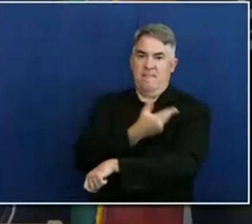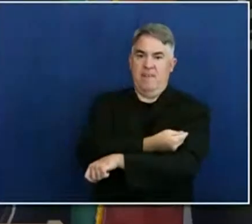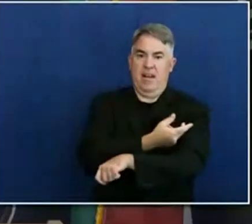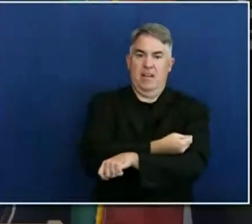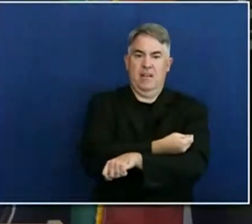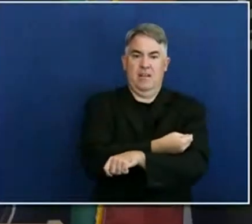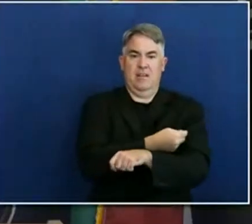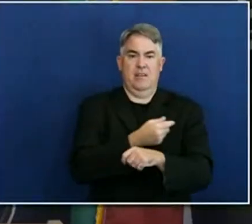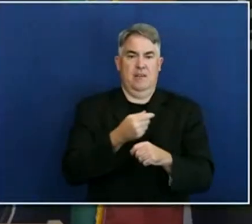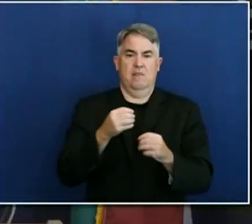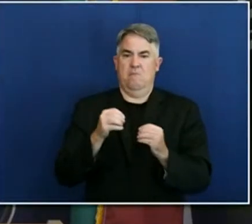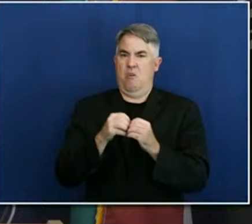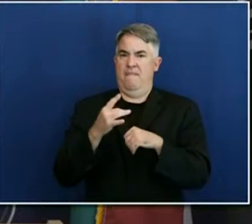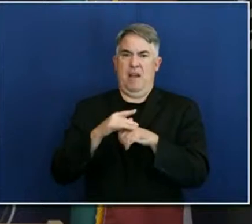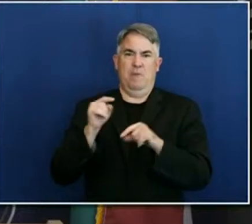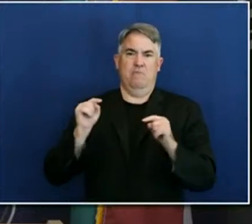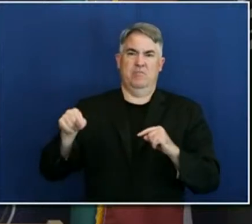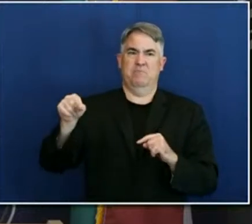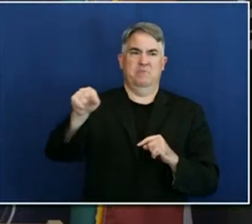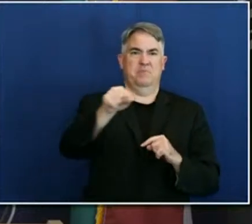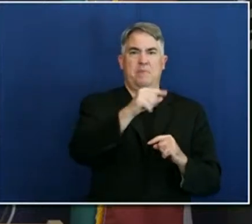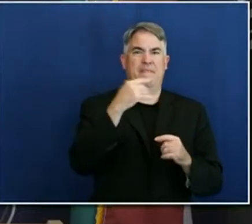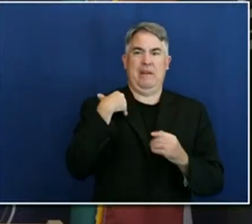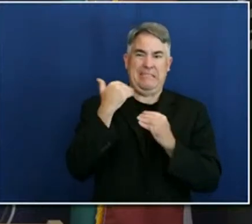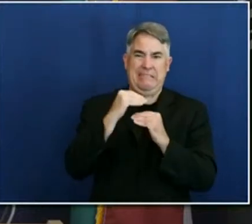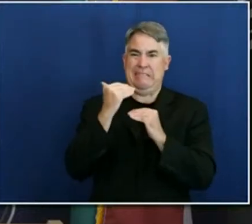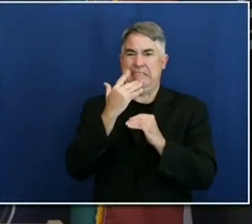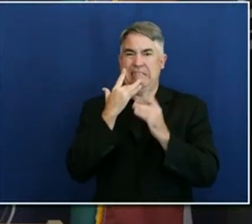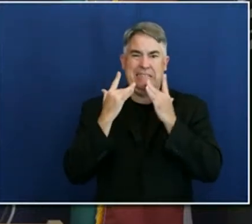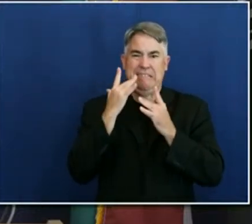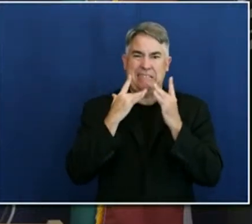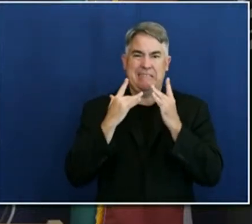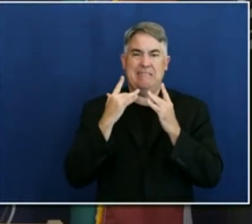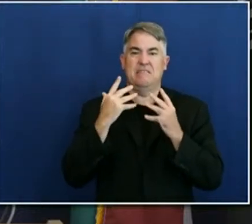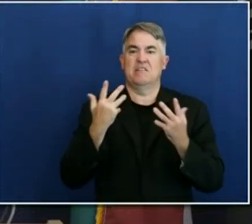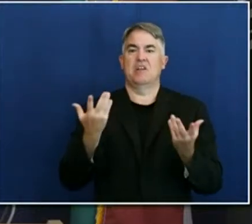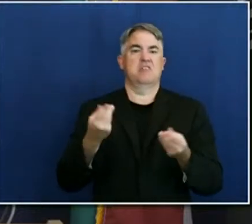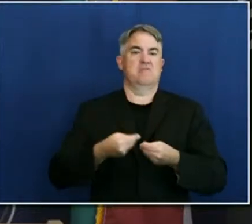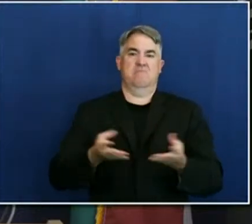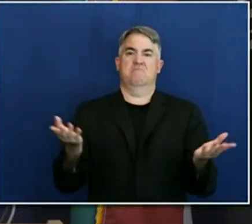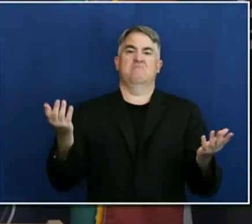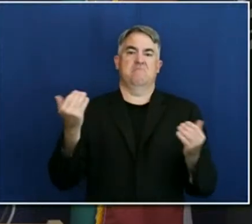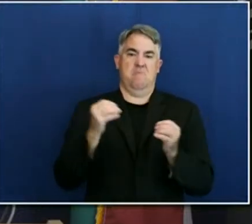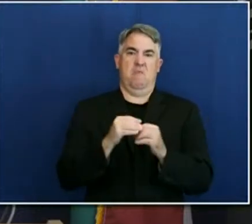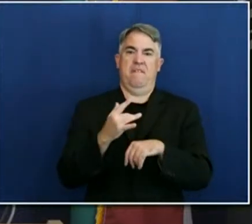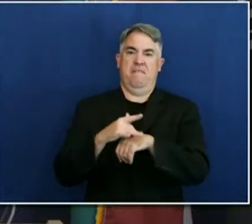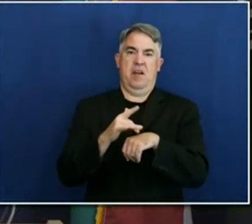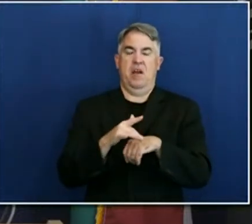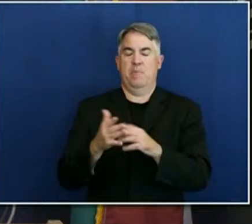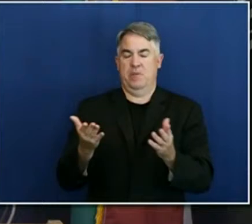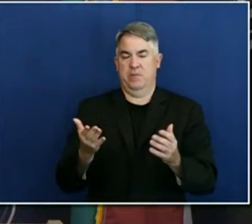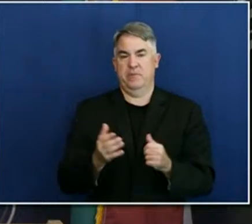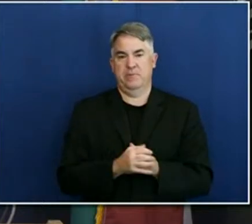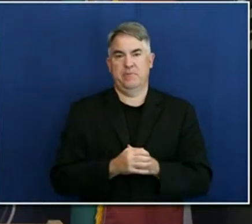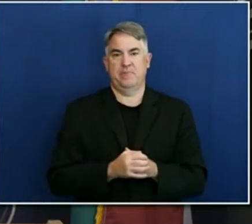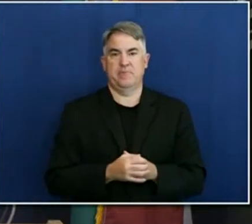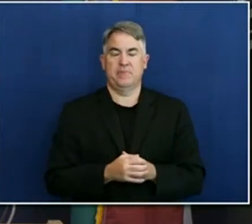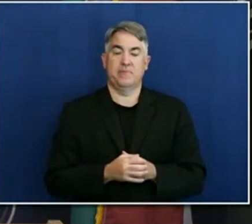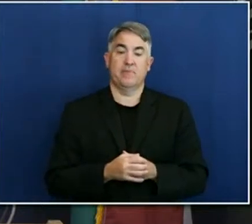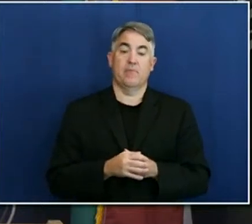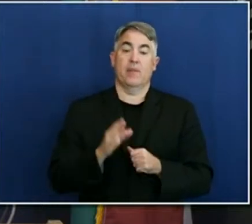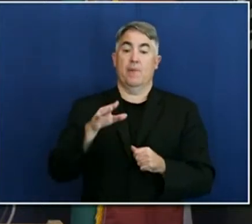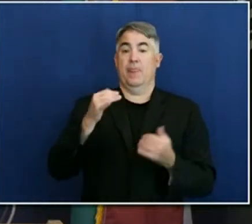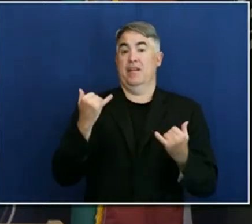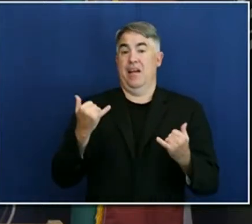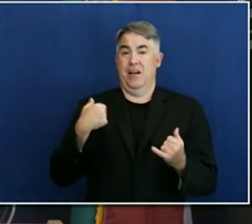always knew this day would come. We've been planning and preparing for this time where we begin to shift our approach and our thinking a little bit